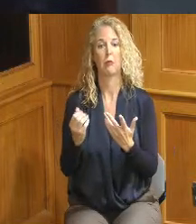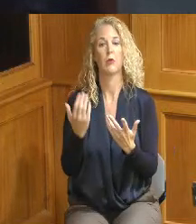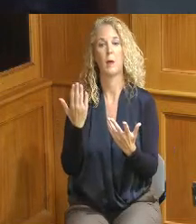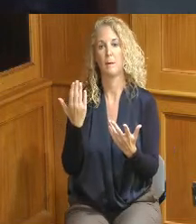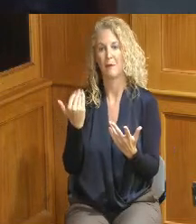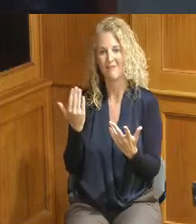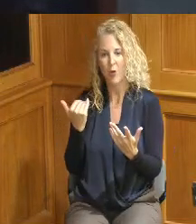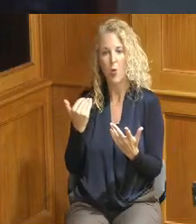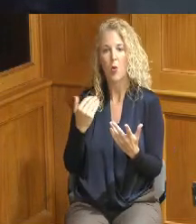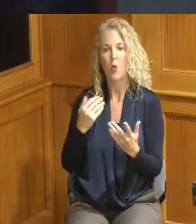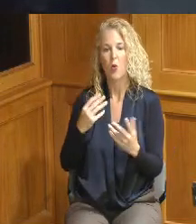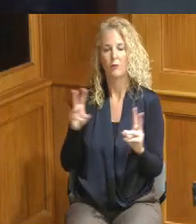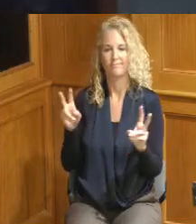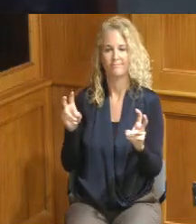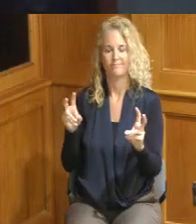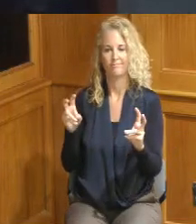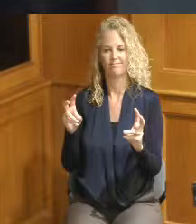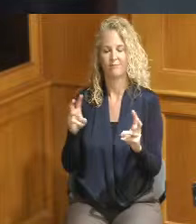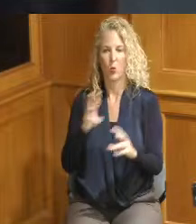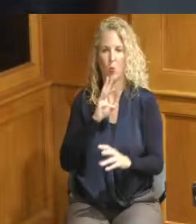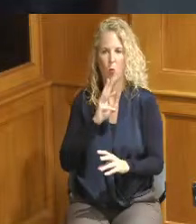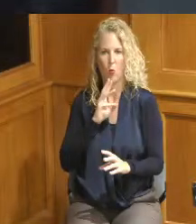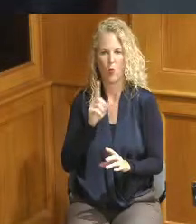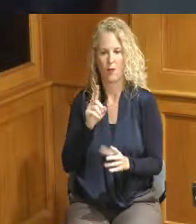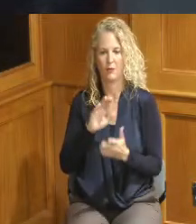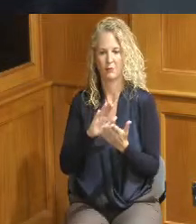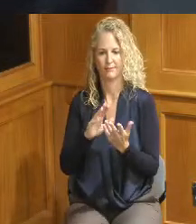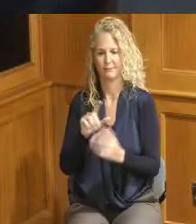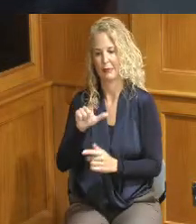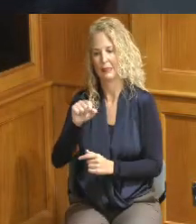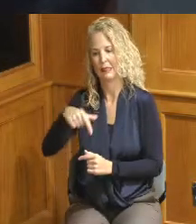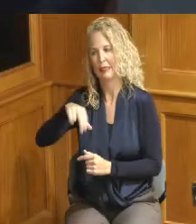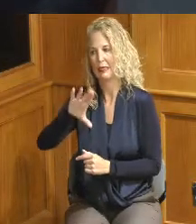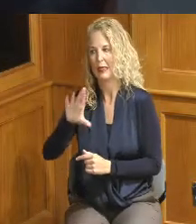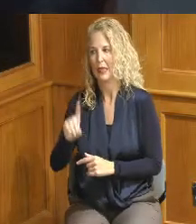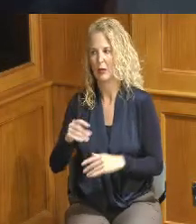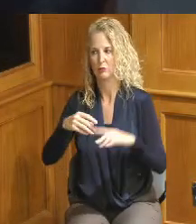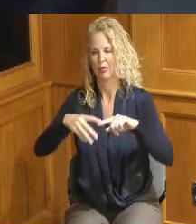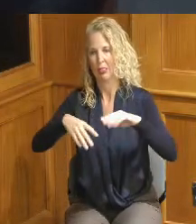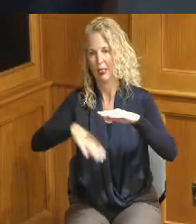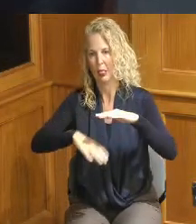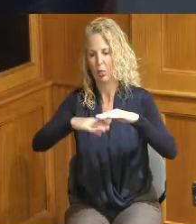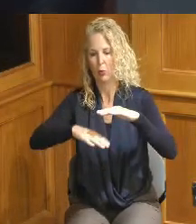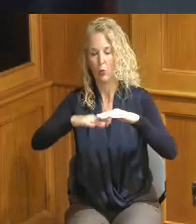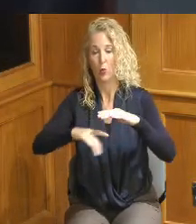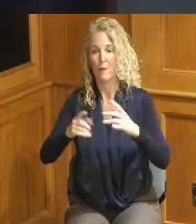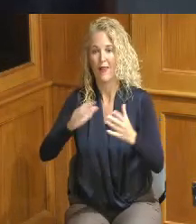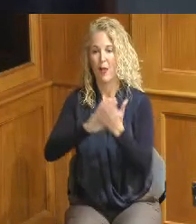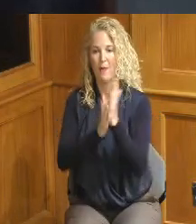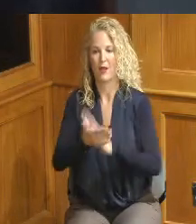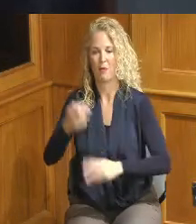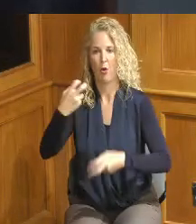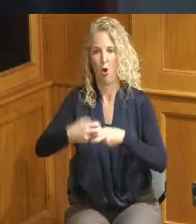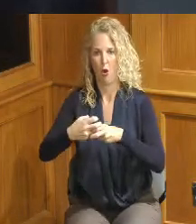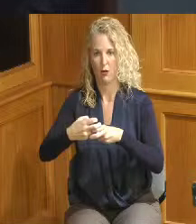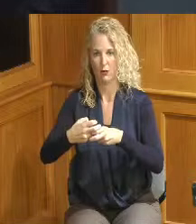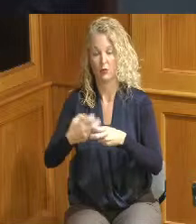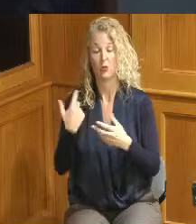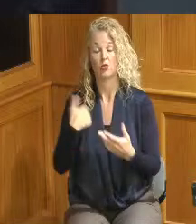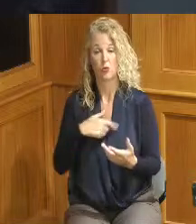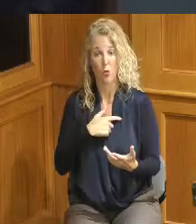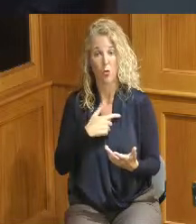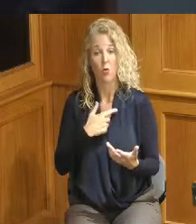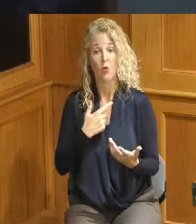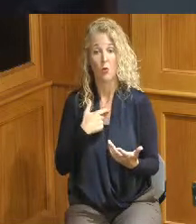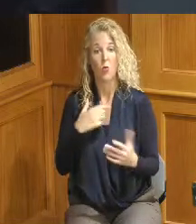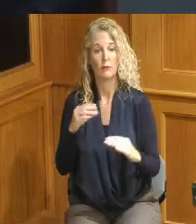styrene. And so once we determined that, we started working with them on a plan to move the car. Because in our communication